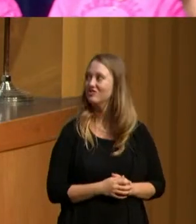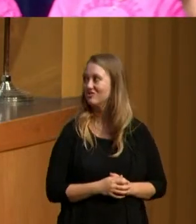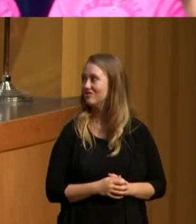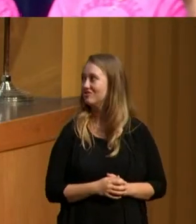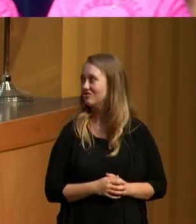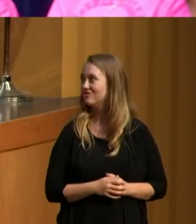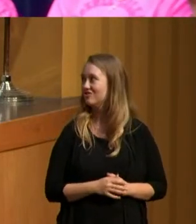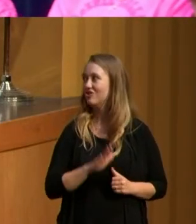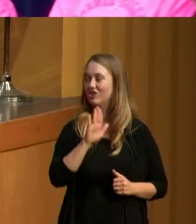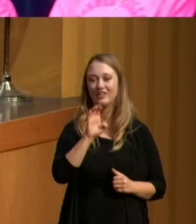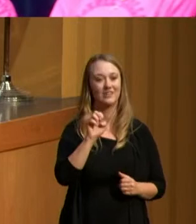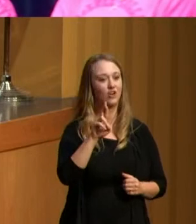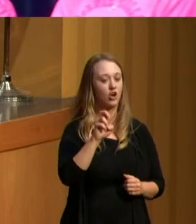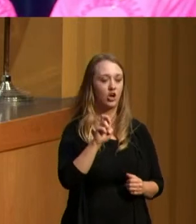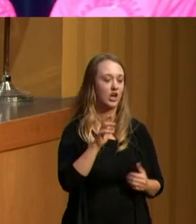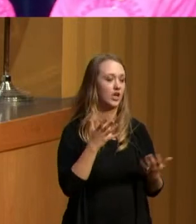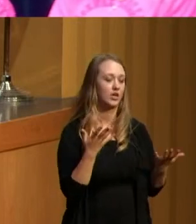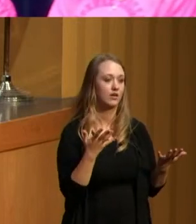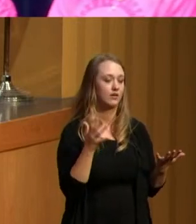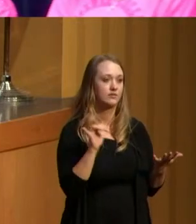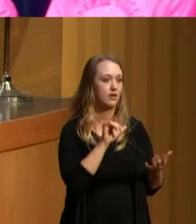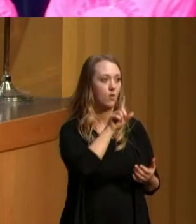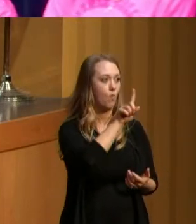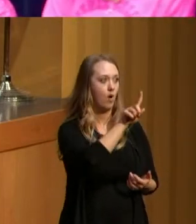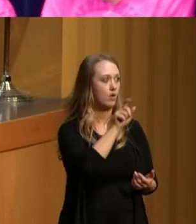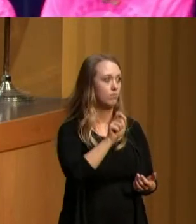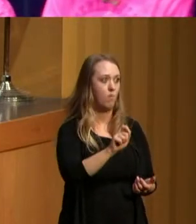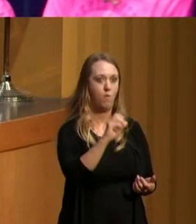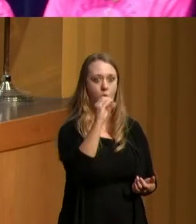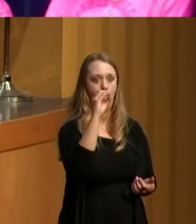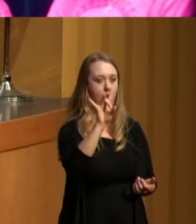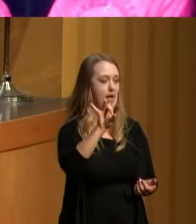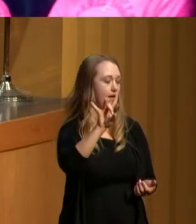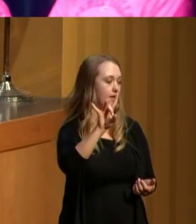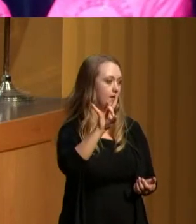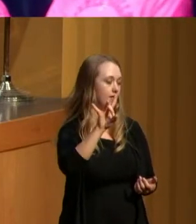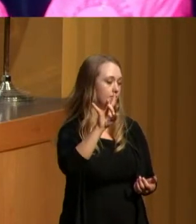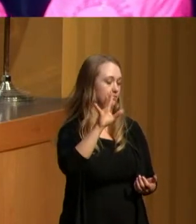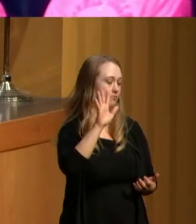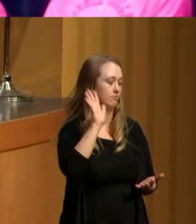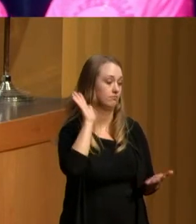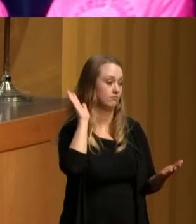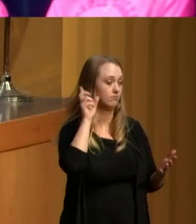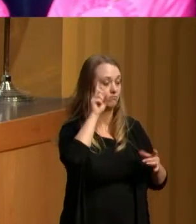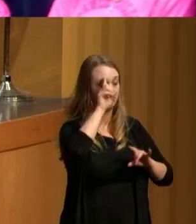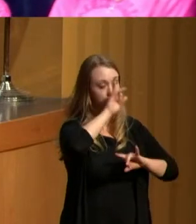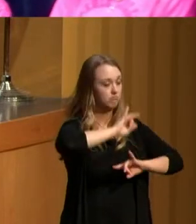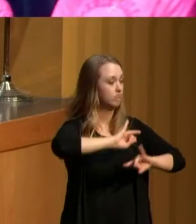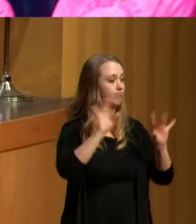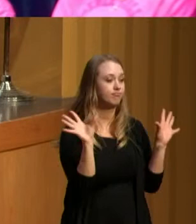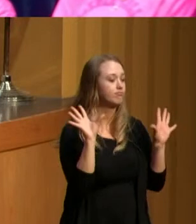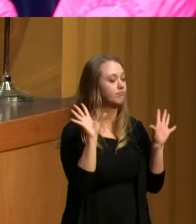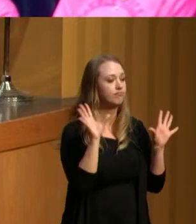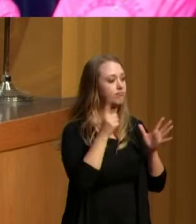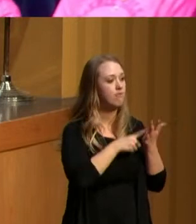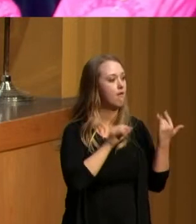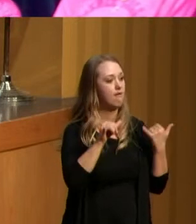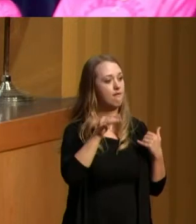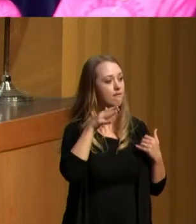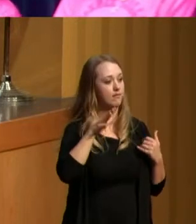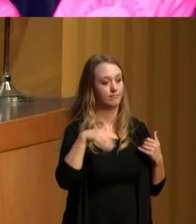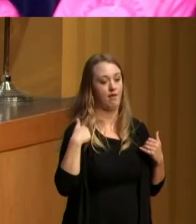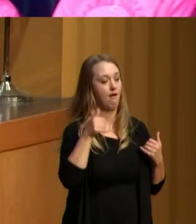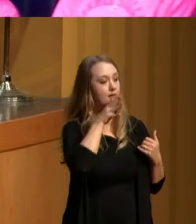ERA is like, if you don't understand, it's like 1.08. It's just incredible what this young lady. So she